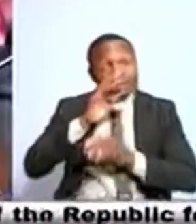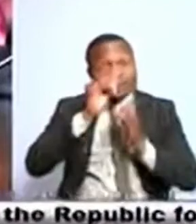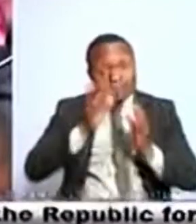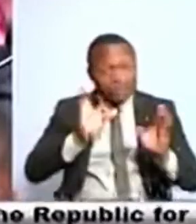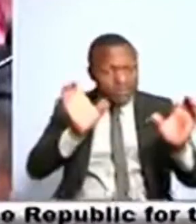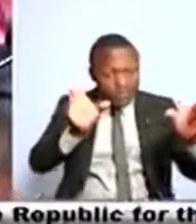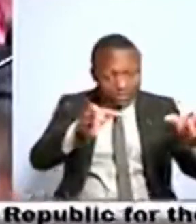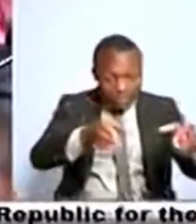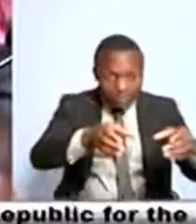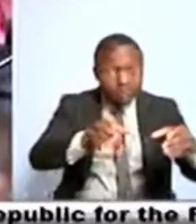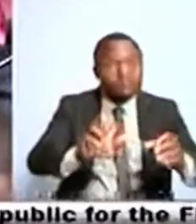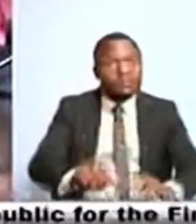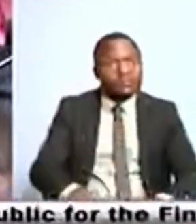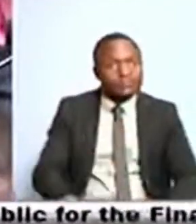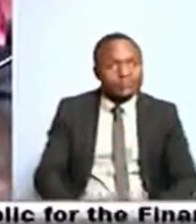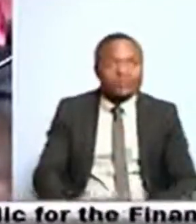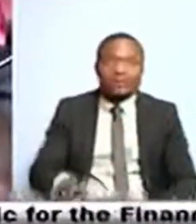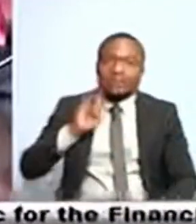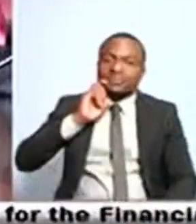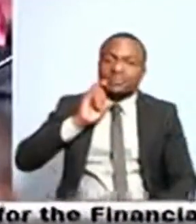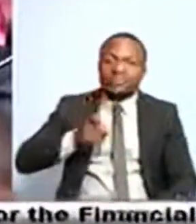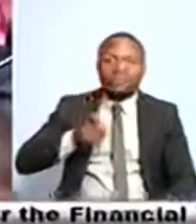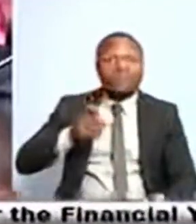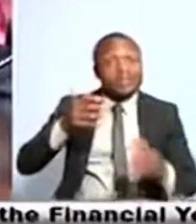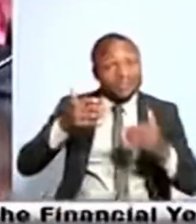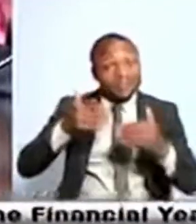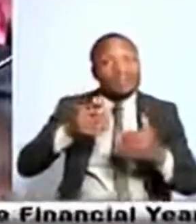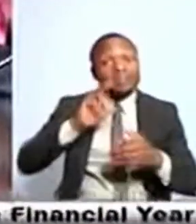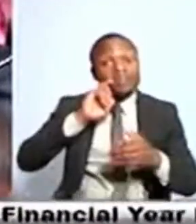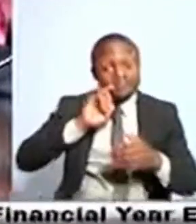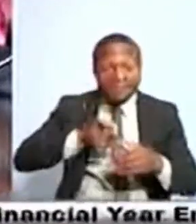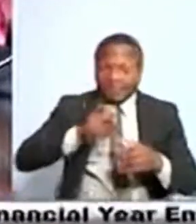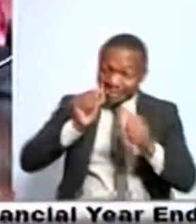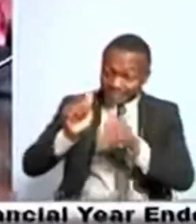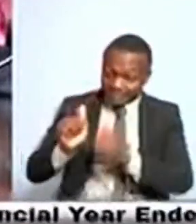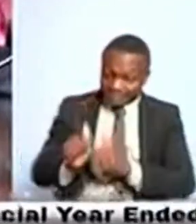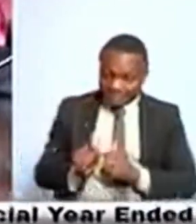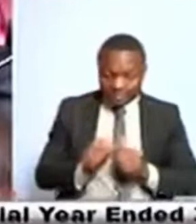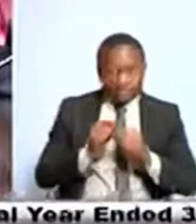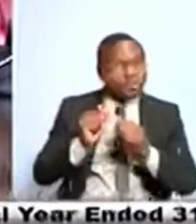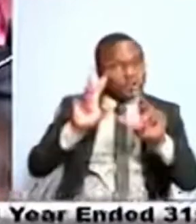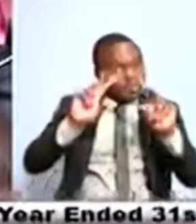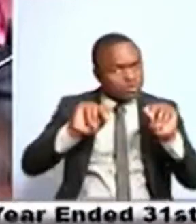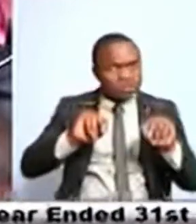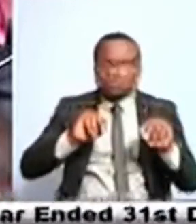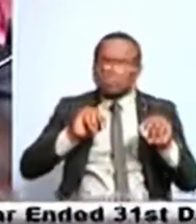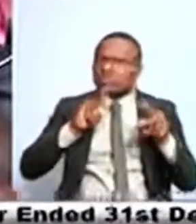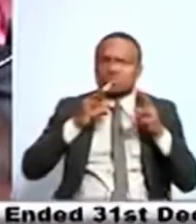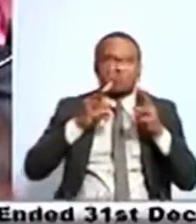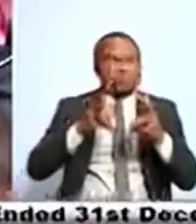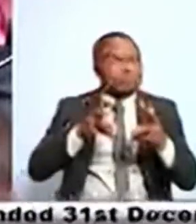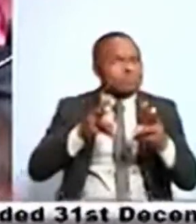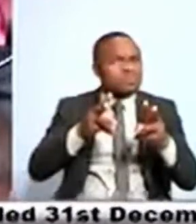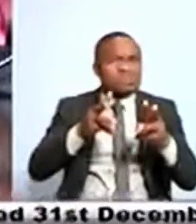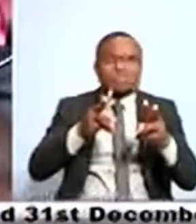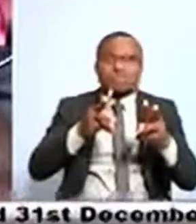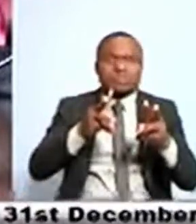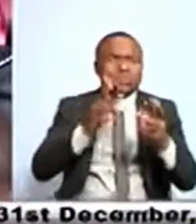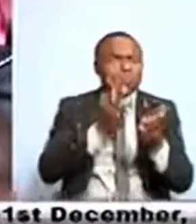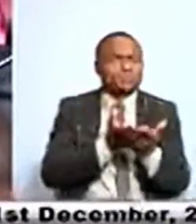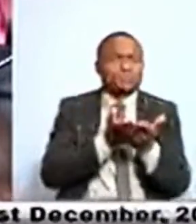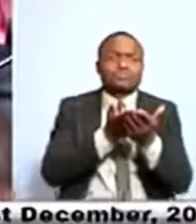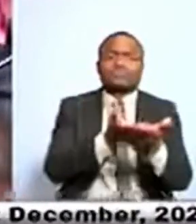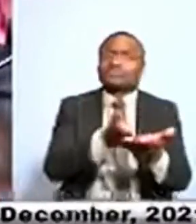committee should have teeth to bite. There is no way, because there is no way they can present